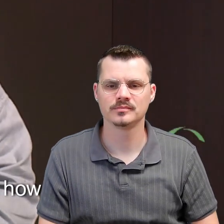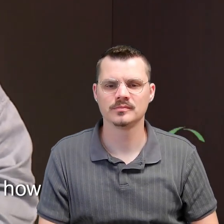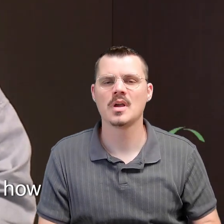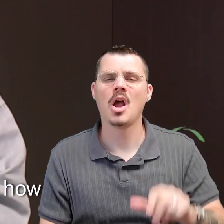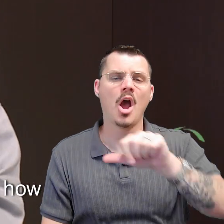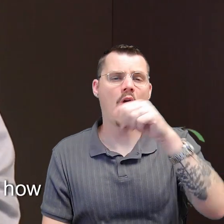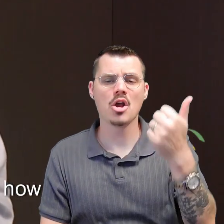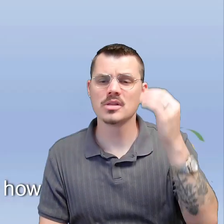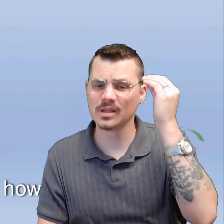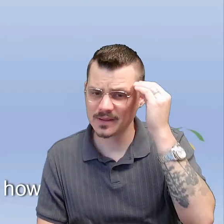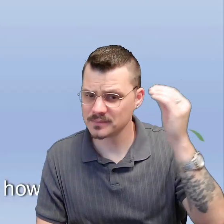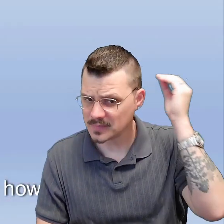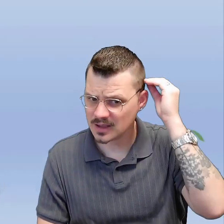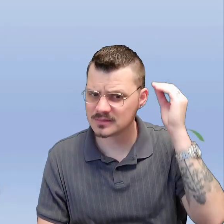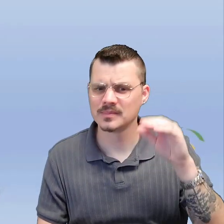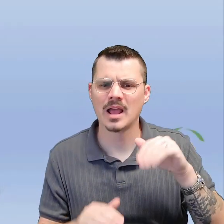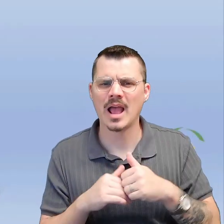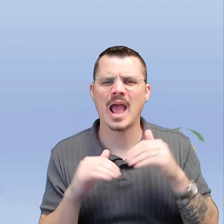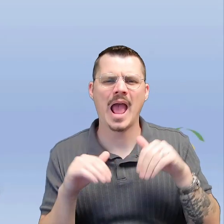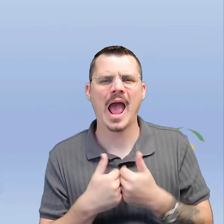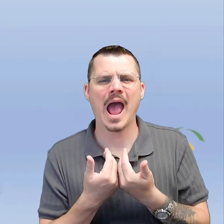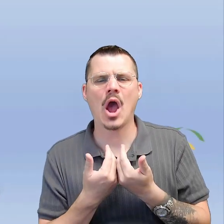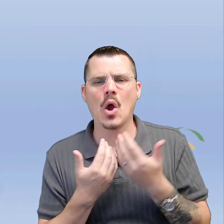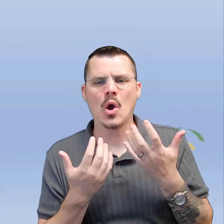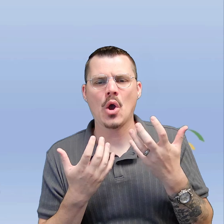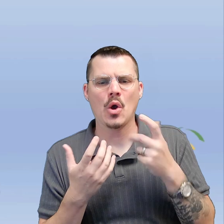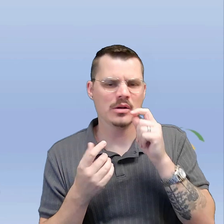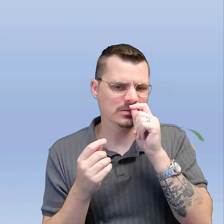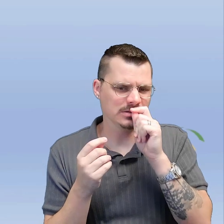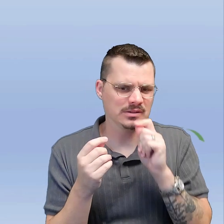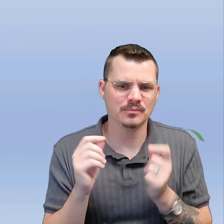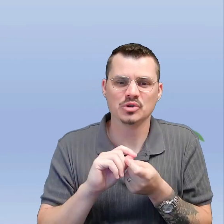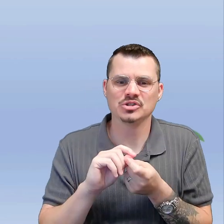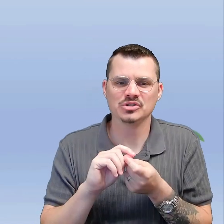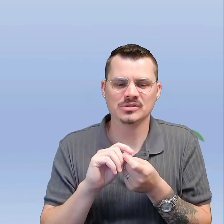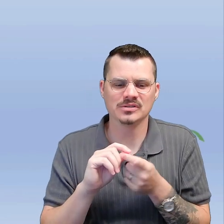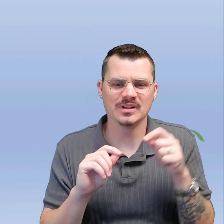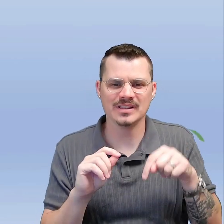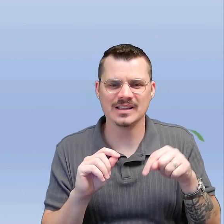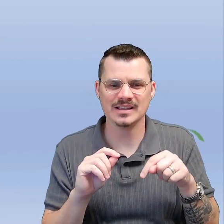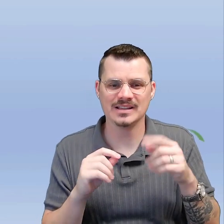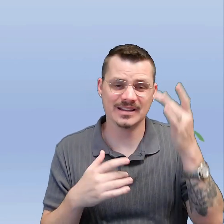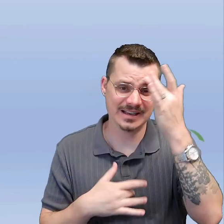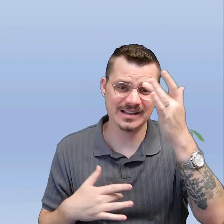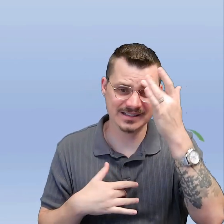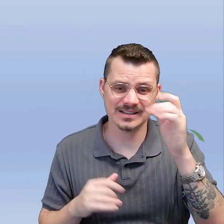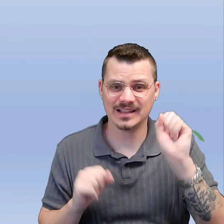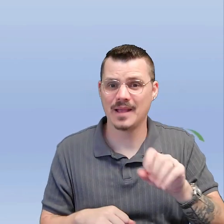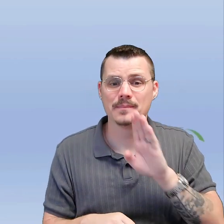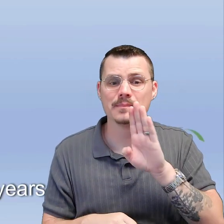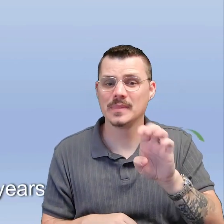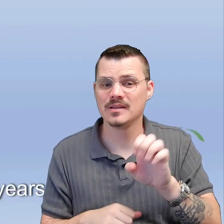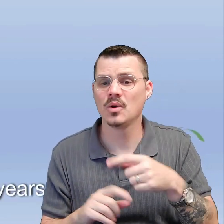The other thing to keep in mind is just how incredibly sadistic and capricious these diseases can